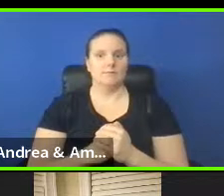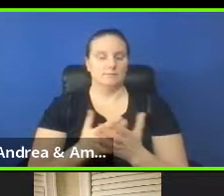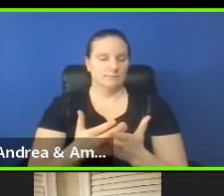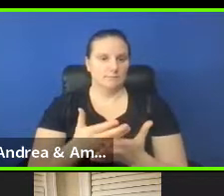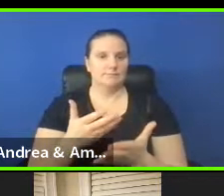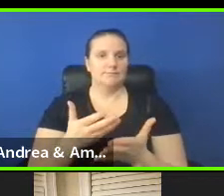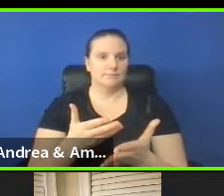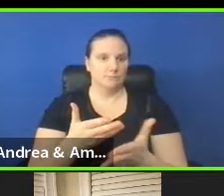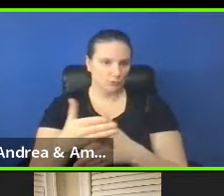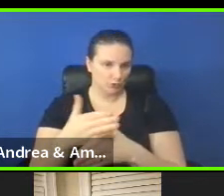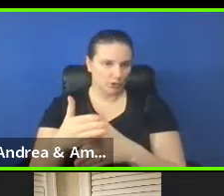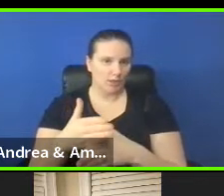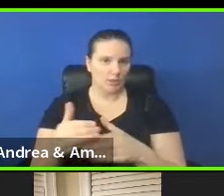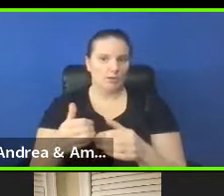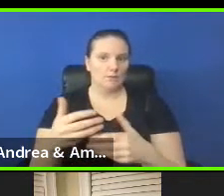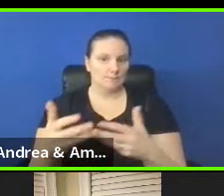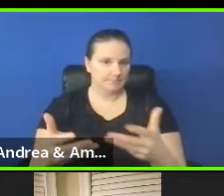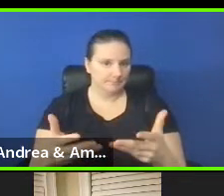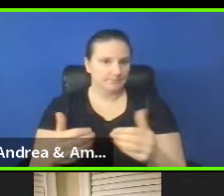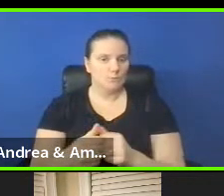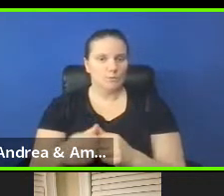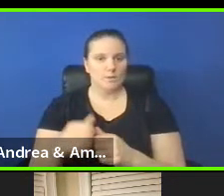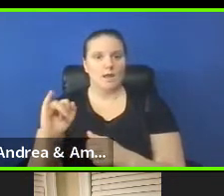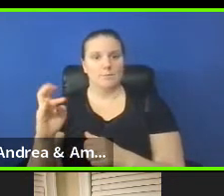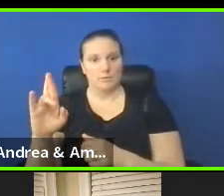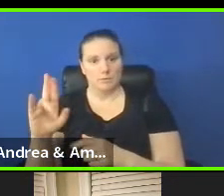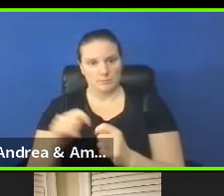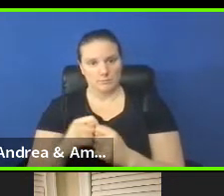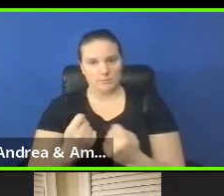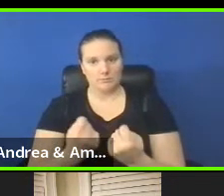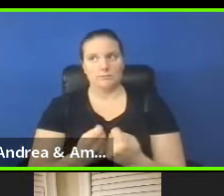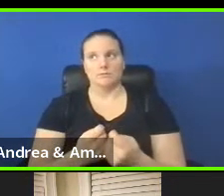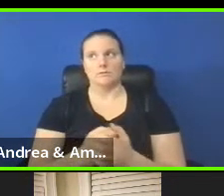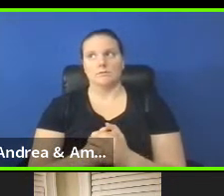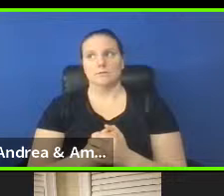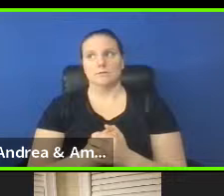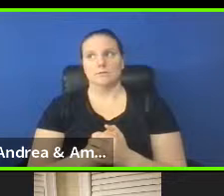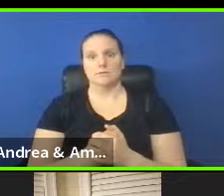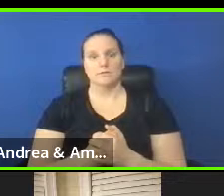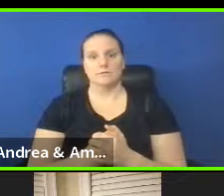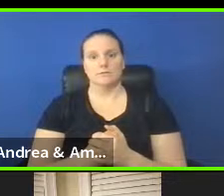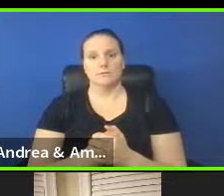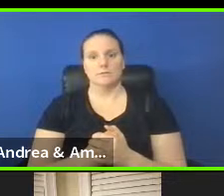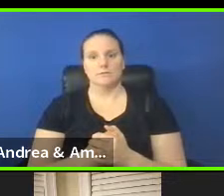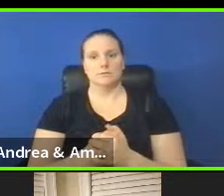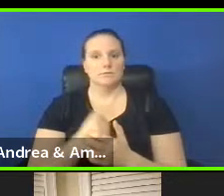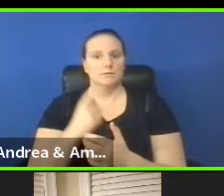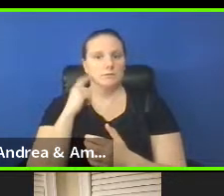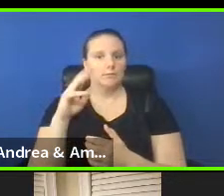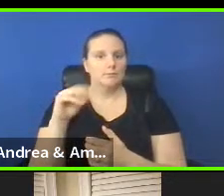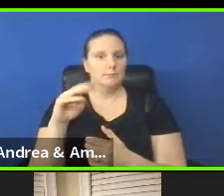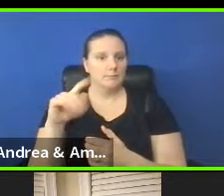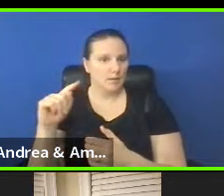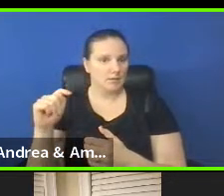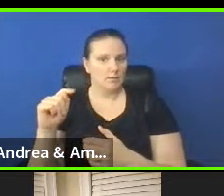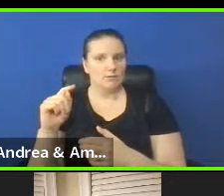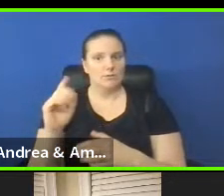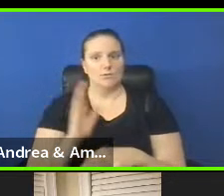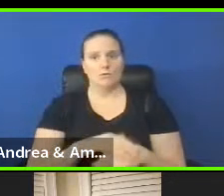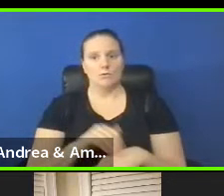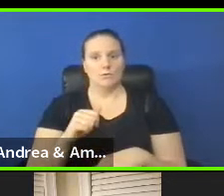share those with the IBR team. And I hear Matt's call for